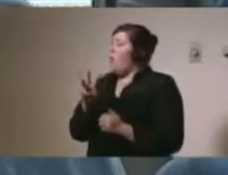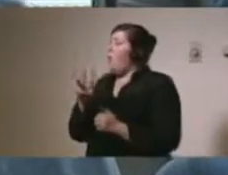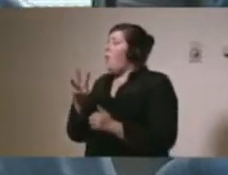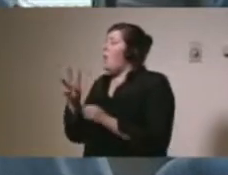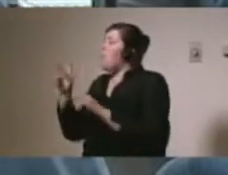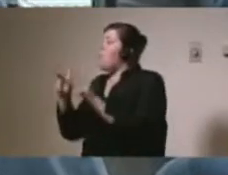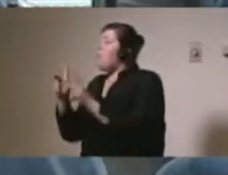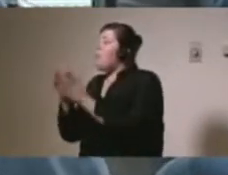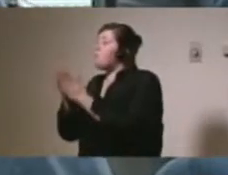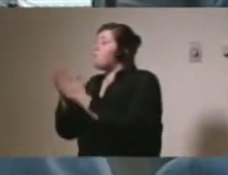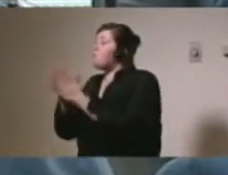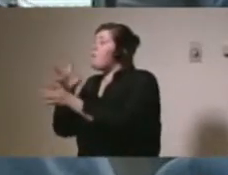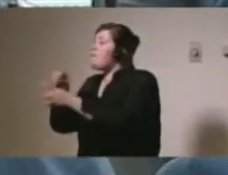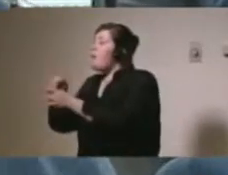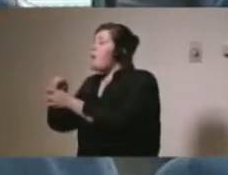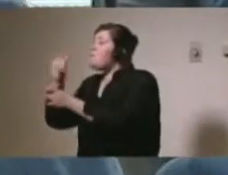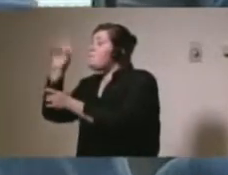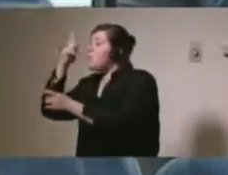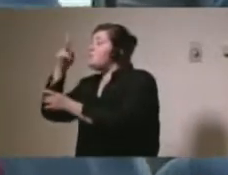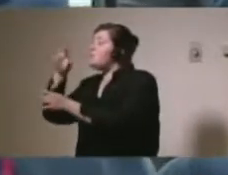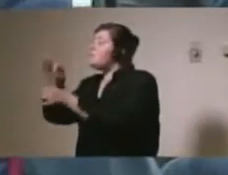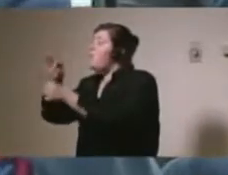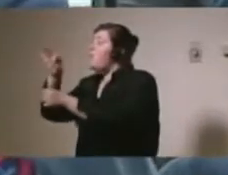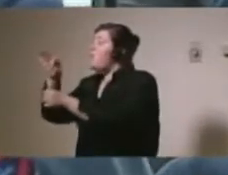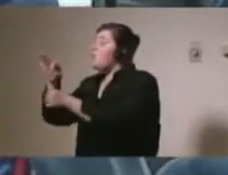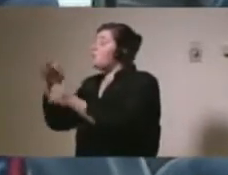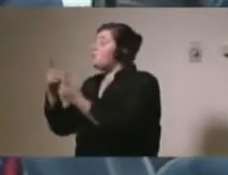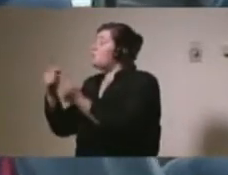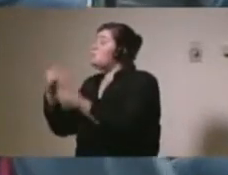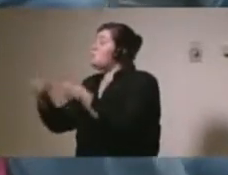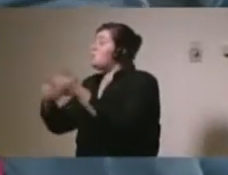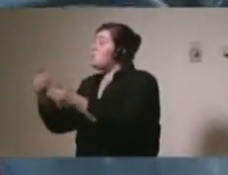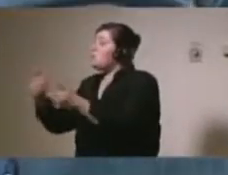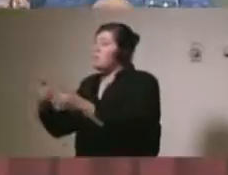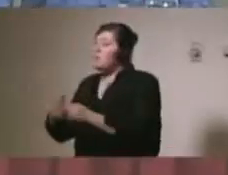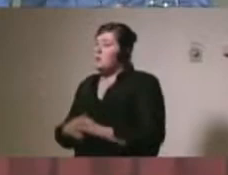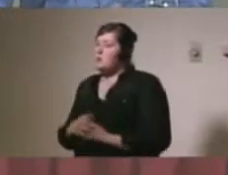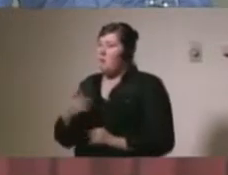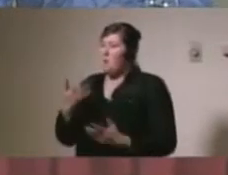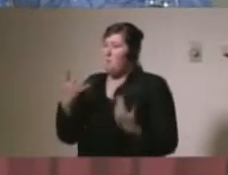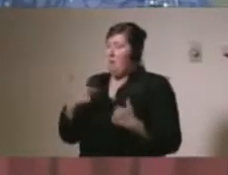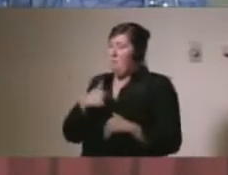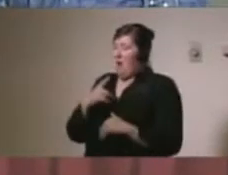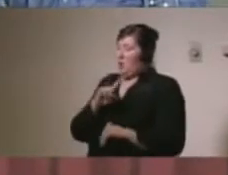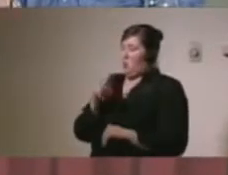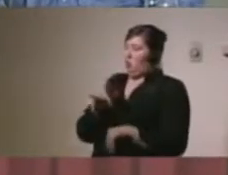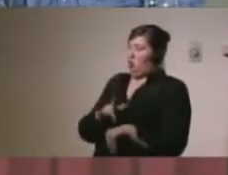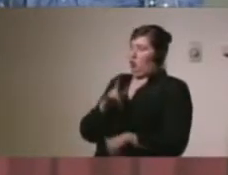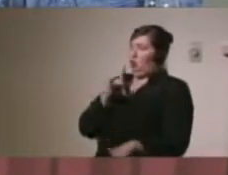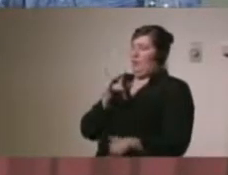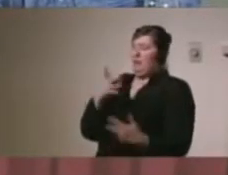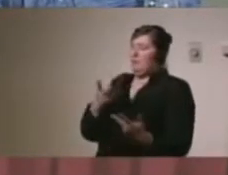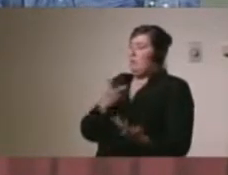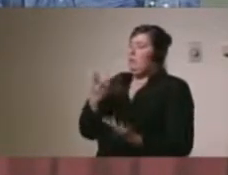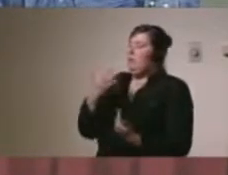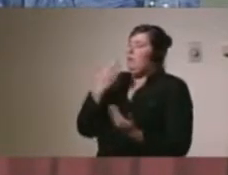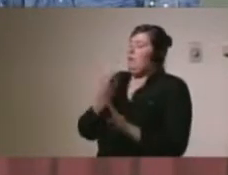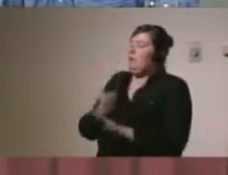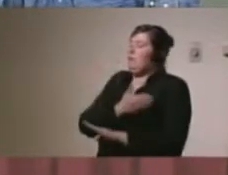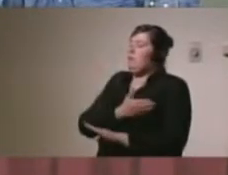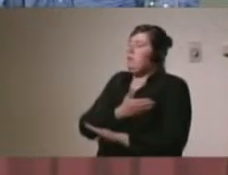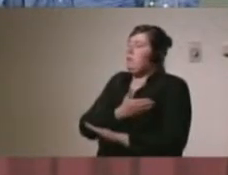How are you going to do all this? Maybe it's too early to answer my question, but that is what I'm asking myself. Well, we will take note of your question.